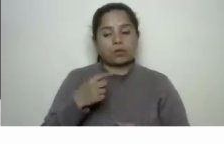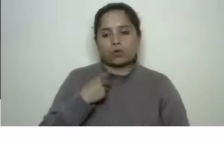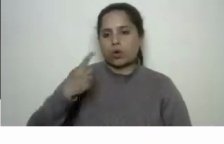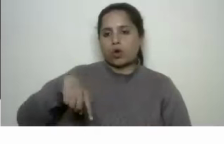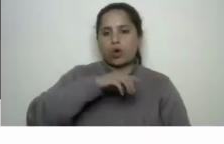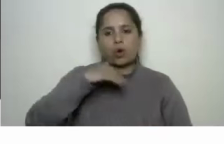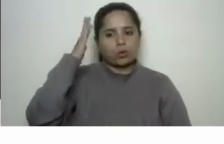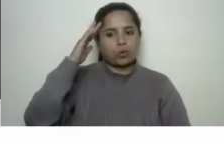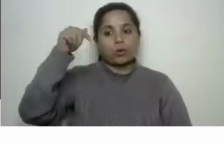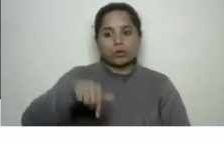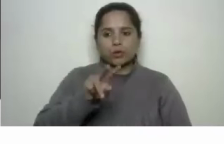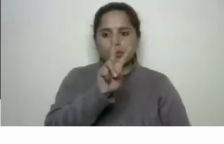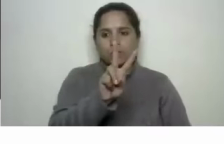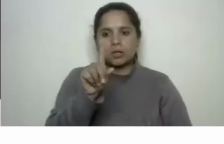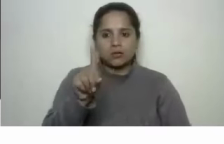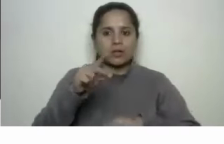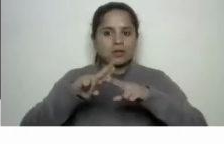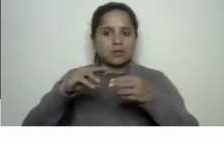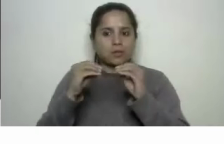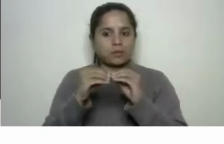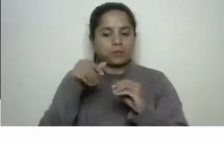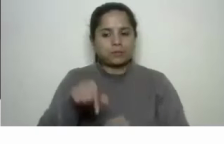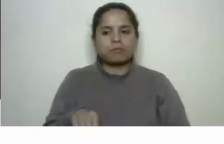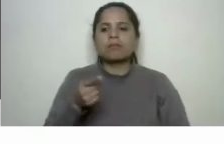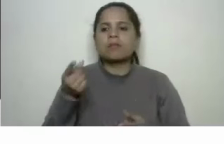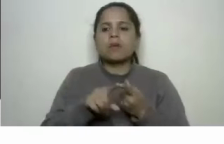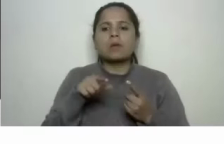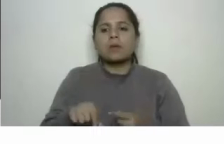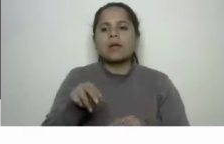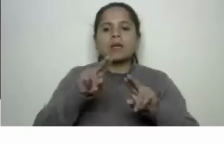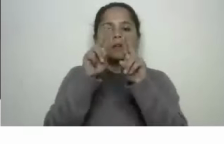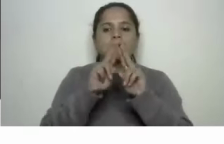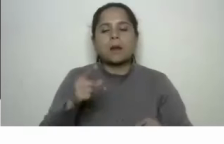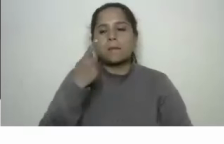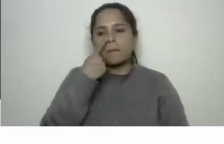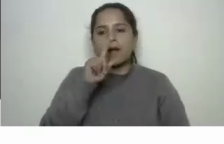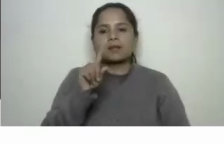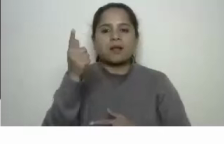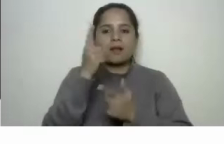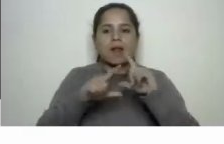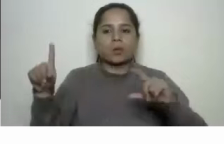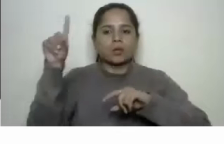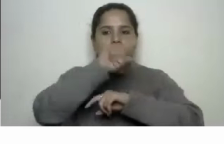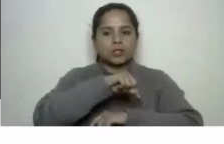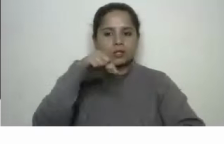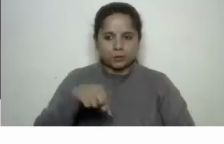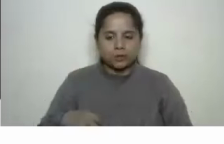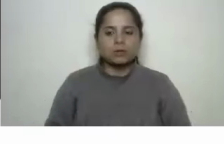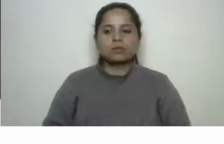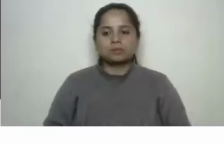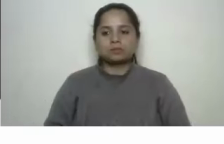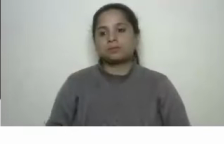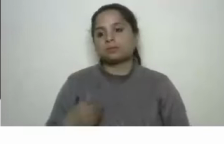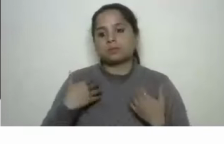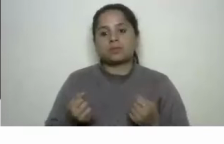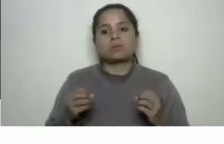know, today is 21st February, which happens to be the International Mother Language Day. So I would like to